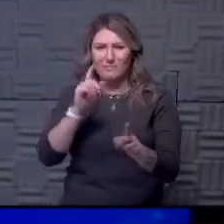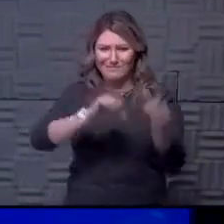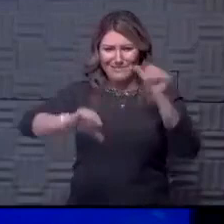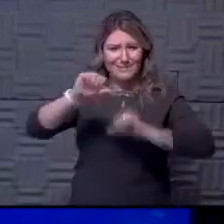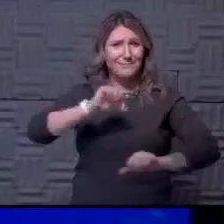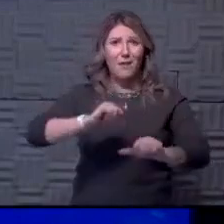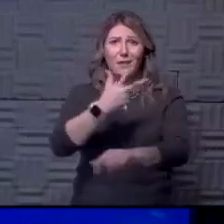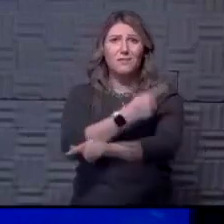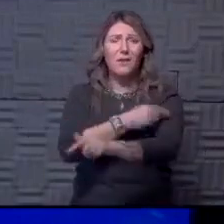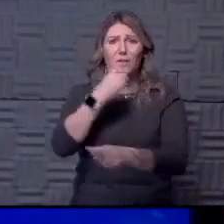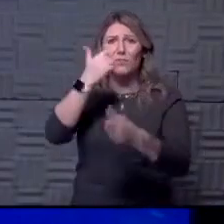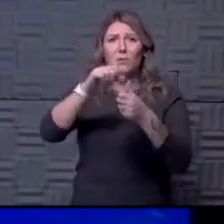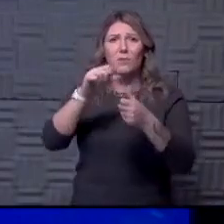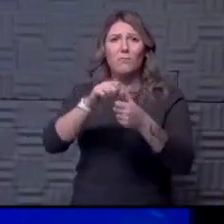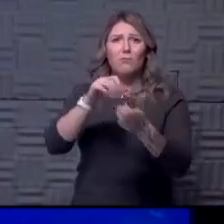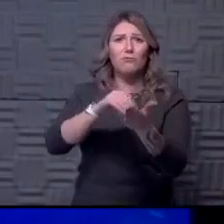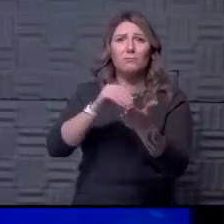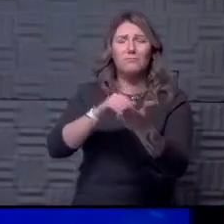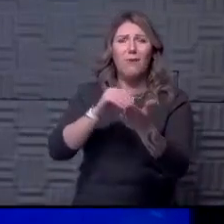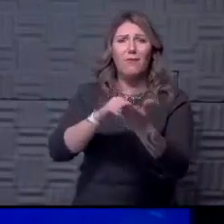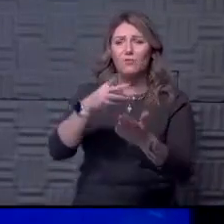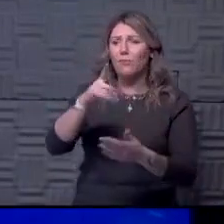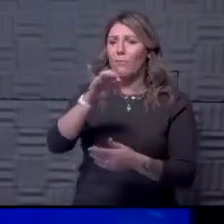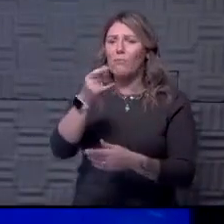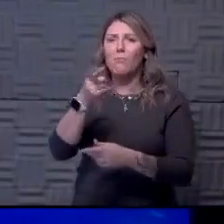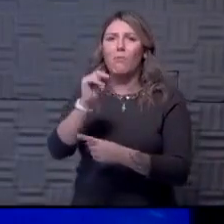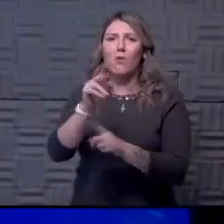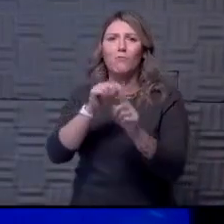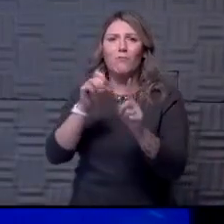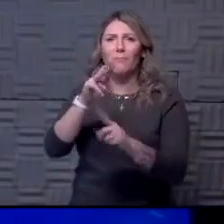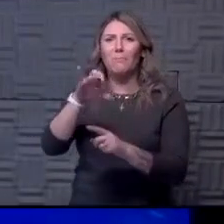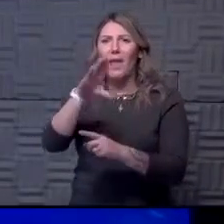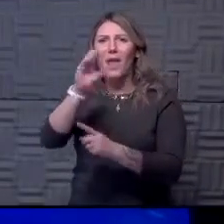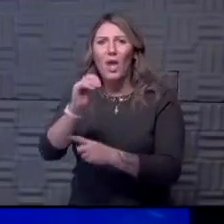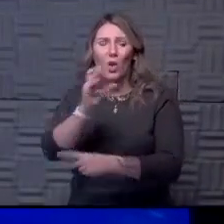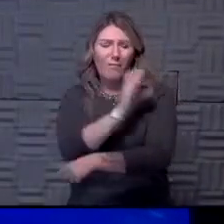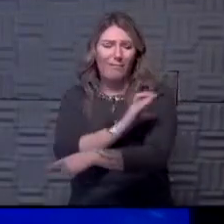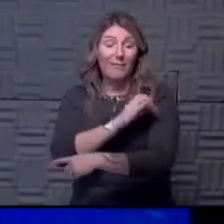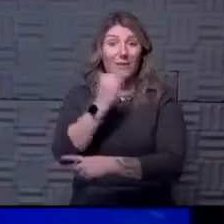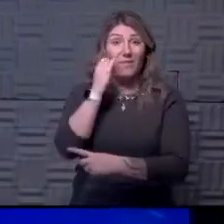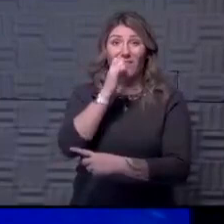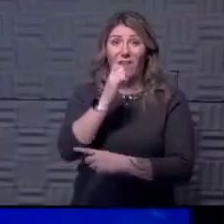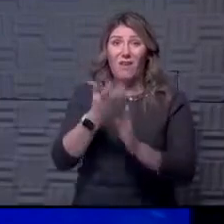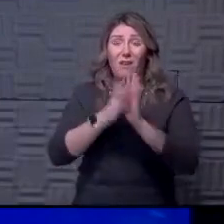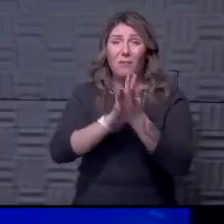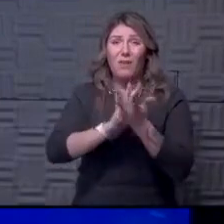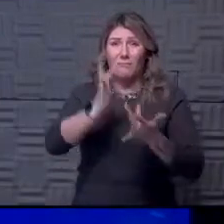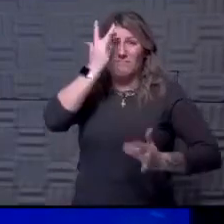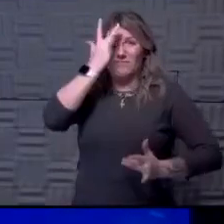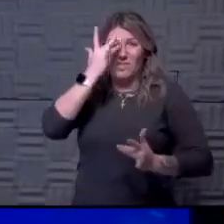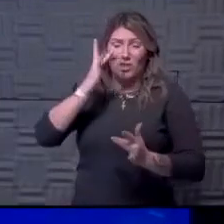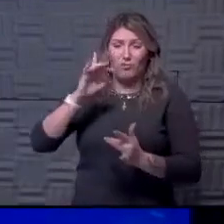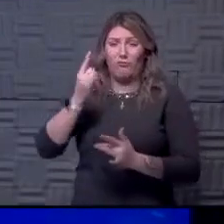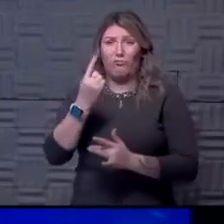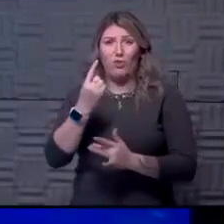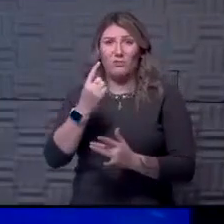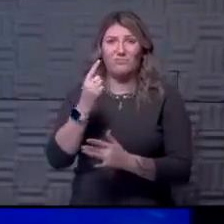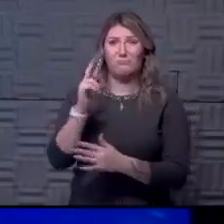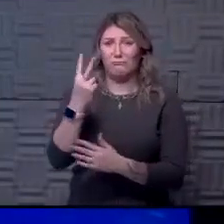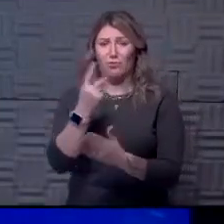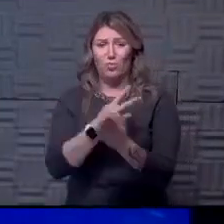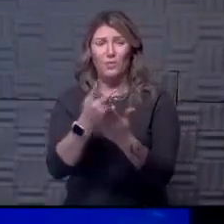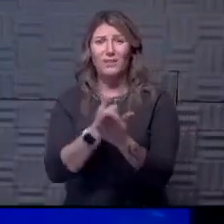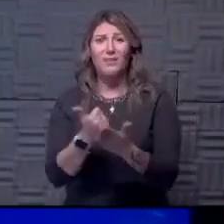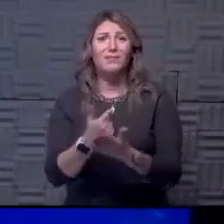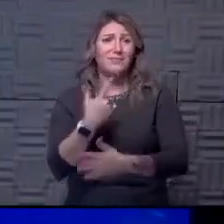remember when Dr. Paulin was on with us from Mayo Clinic, it's like, look, if you don't get sick in the first 6 weeks from a vaccine, it just ain't going to happen. And now we have given millions